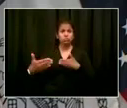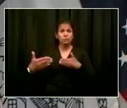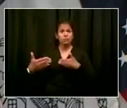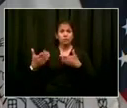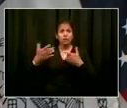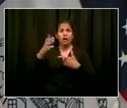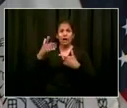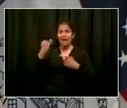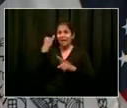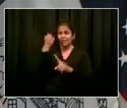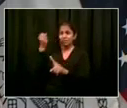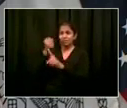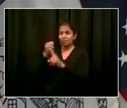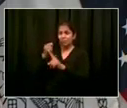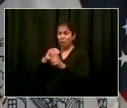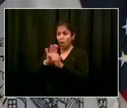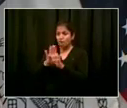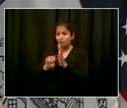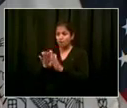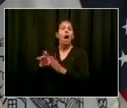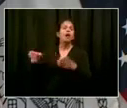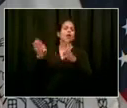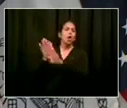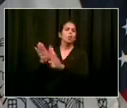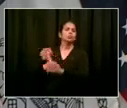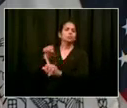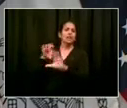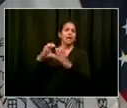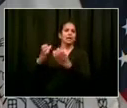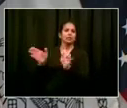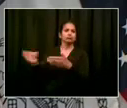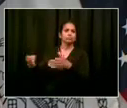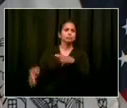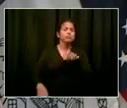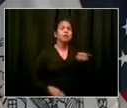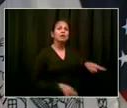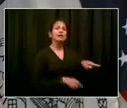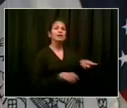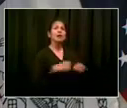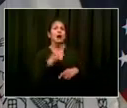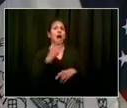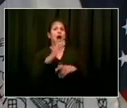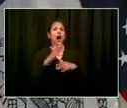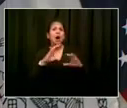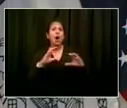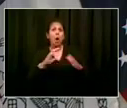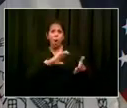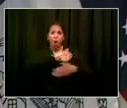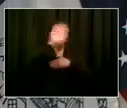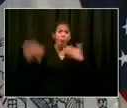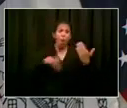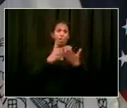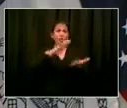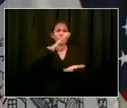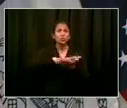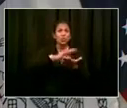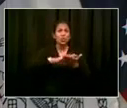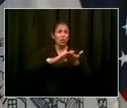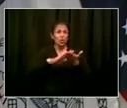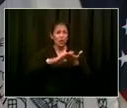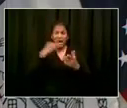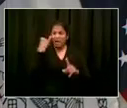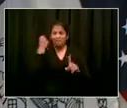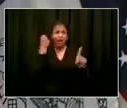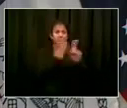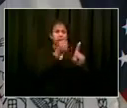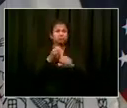reality. And then people come back and proceed. I think you'll see many schools where that doesn't happen. So